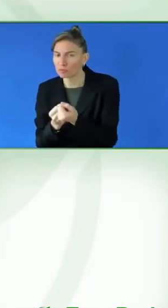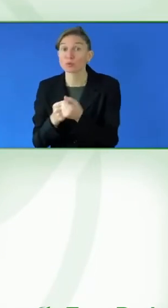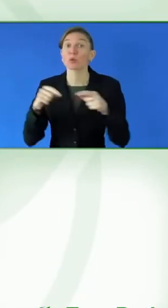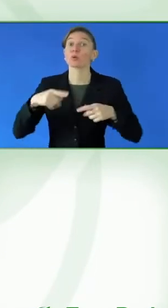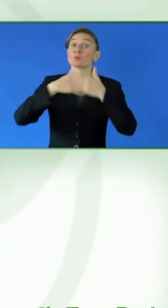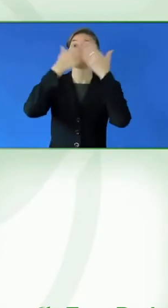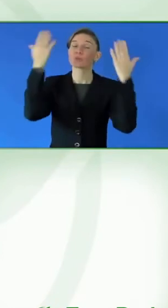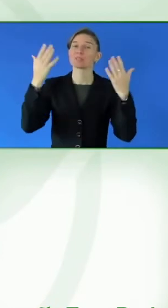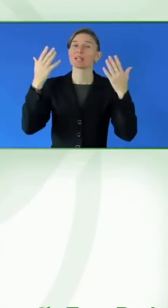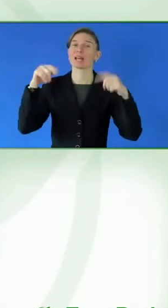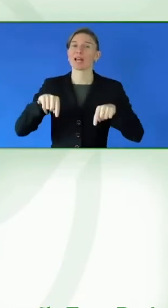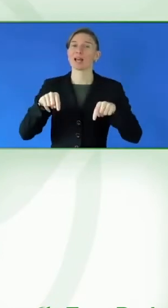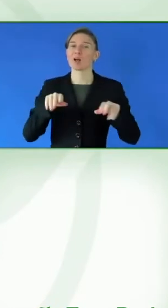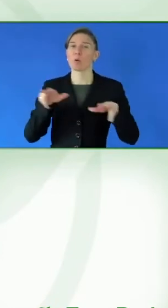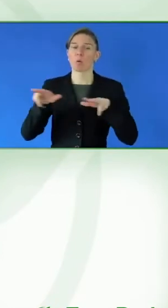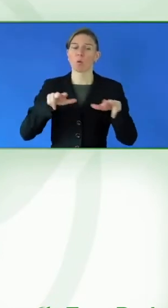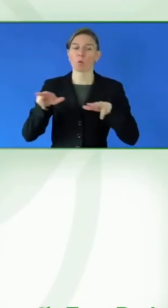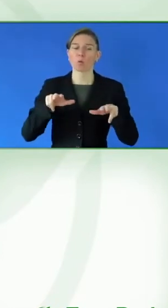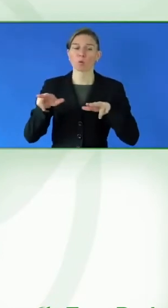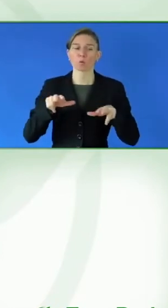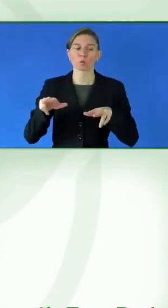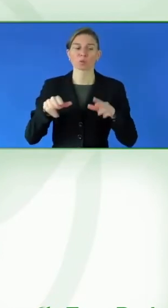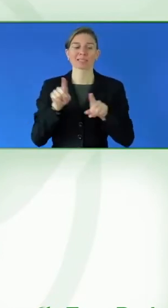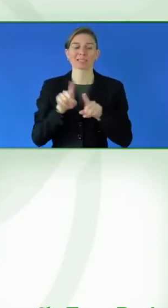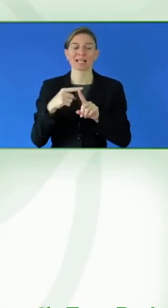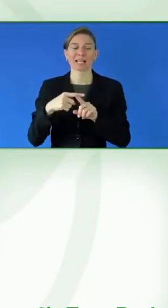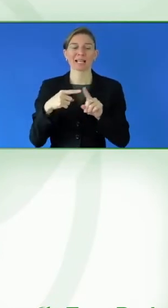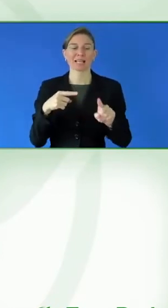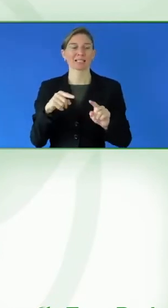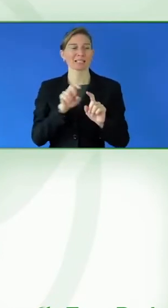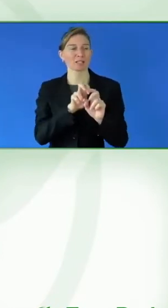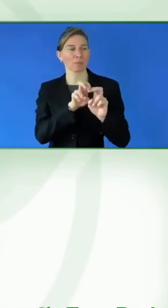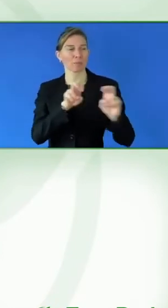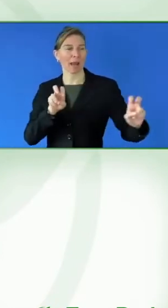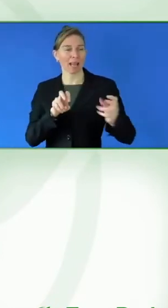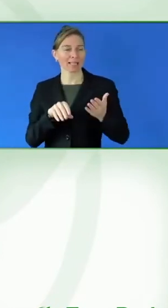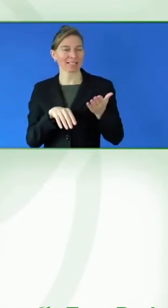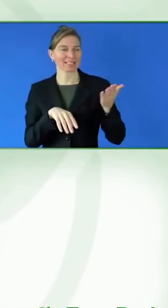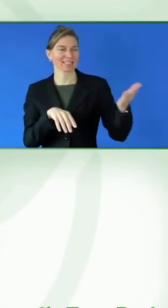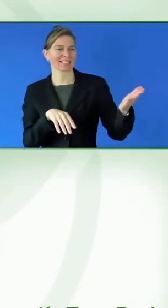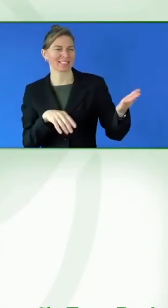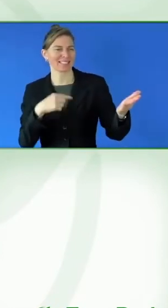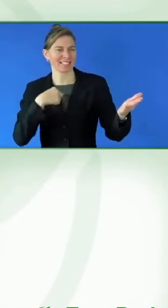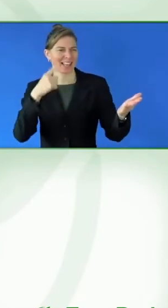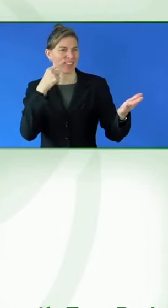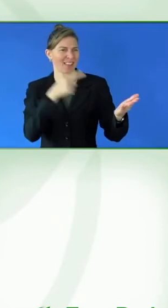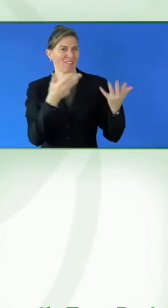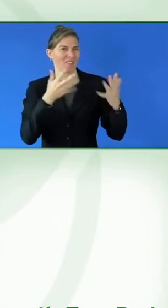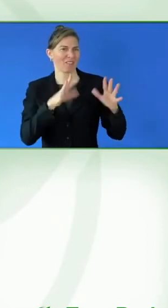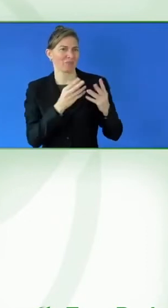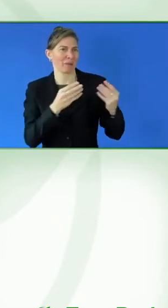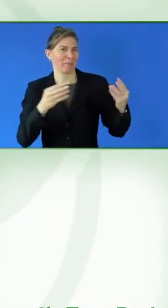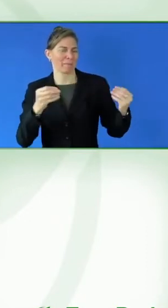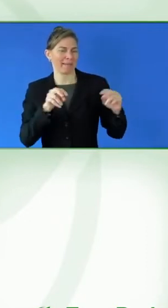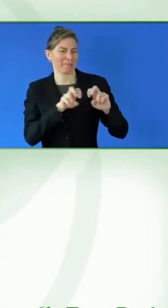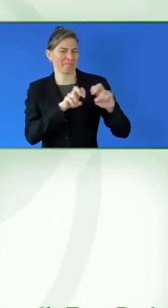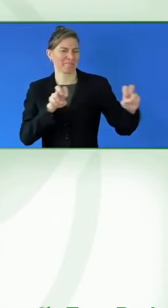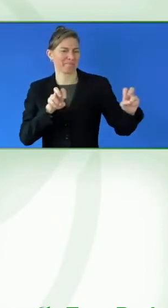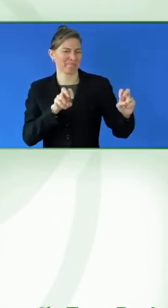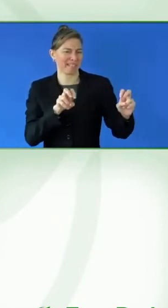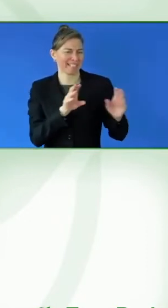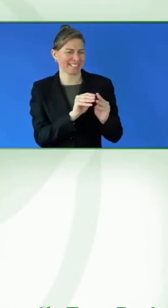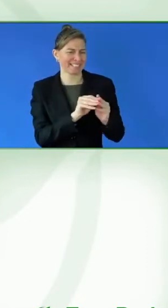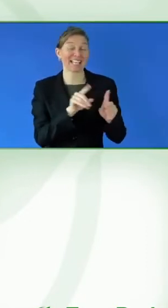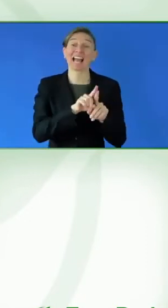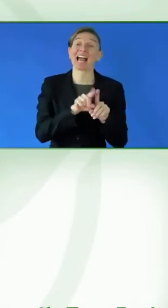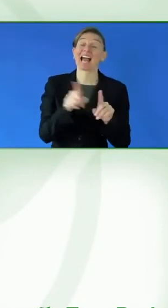Georg Shin, we have a panelist, Chris Patnoe, who has been on so many panel sessions already. And online, we have